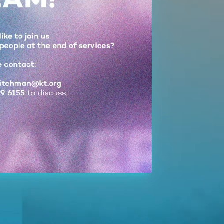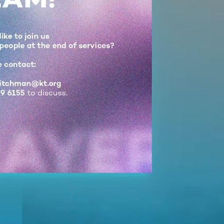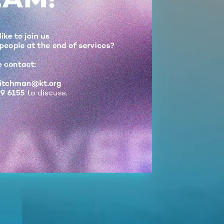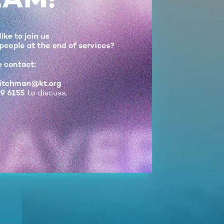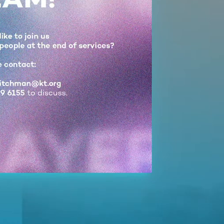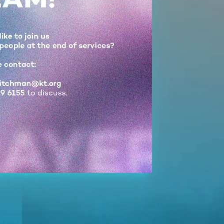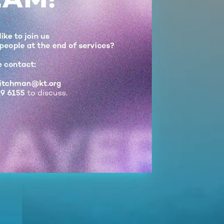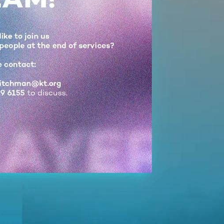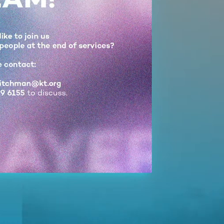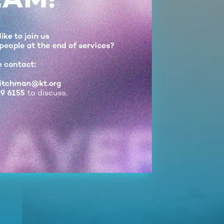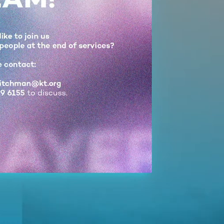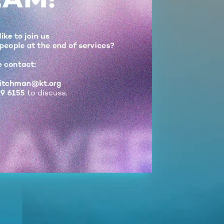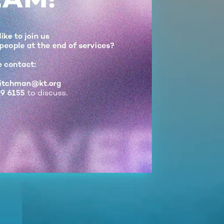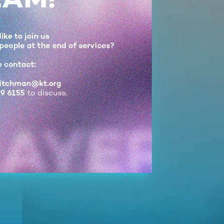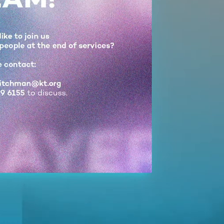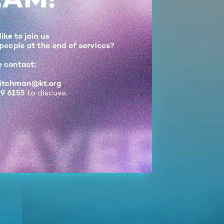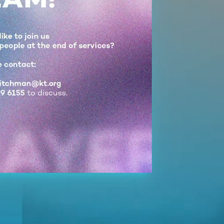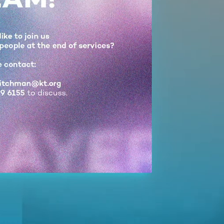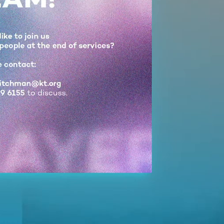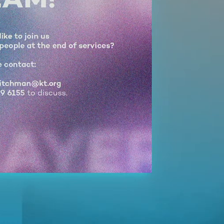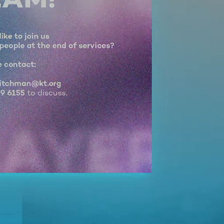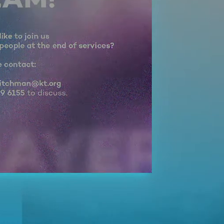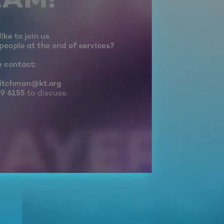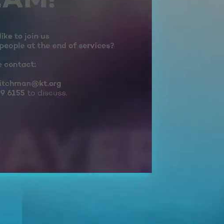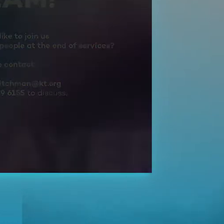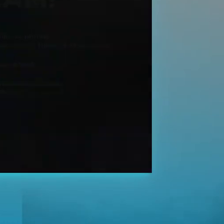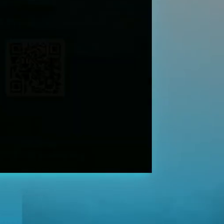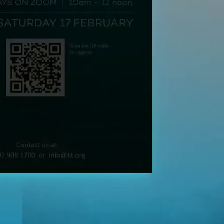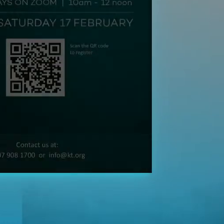Who is standing on the